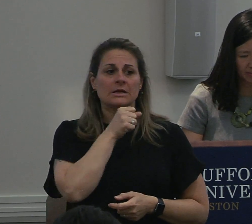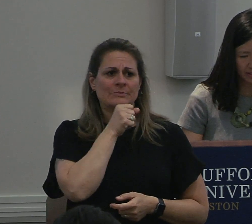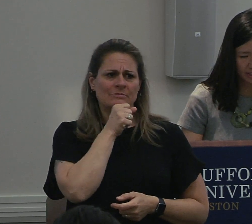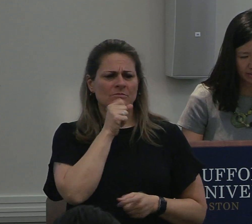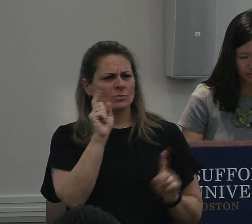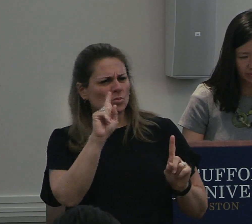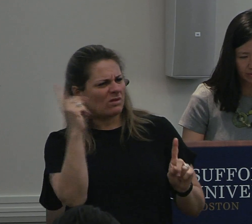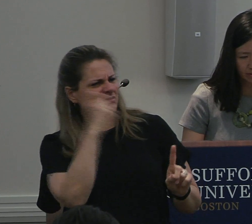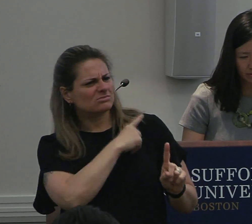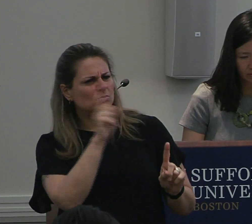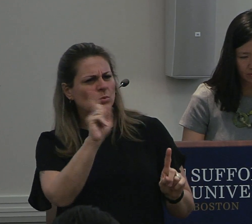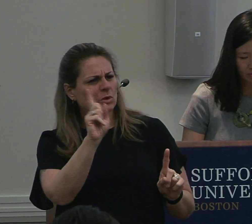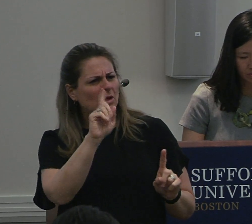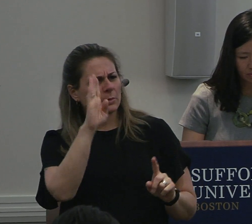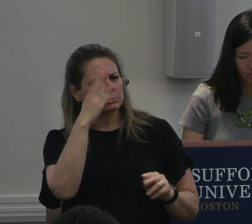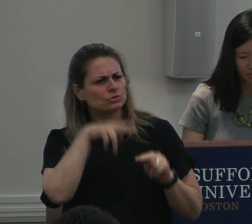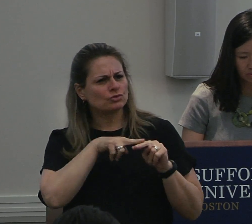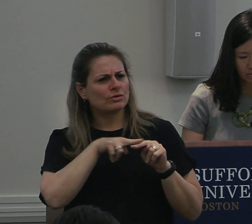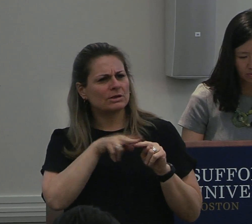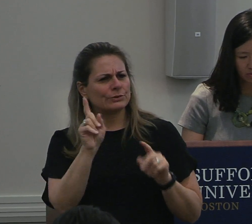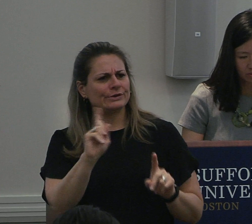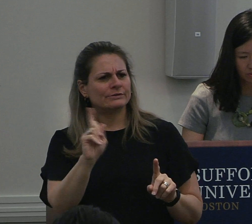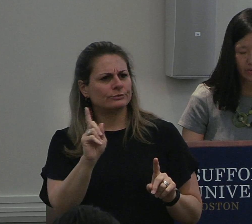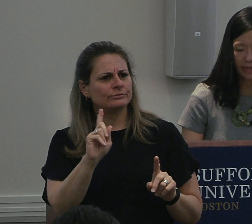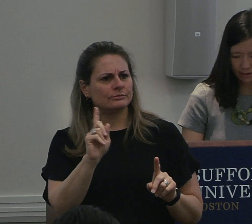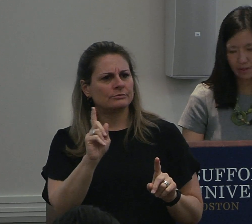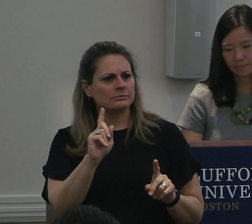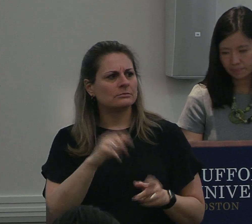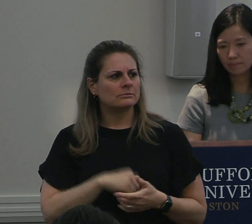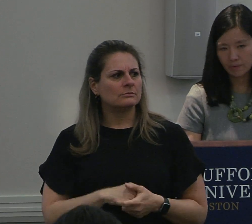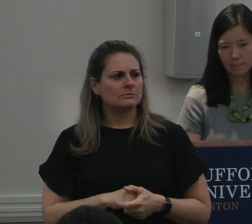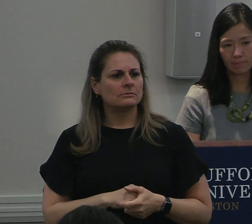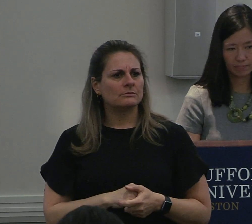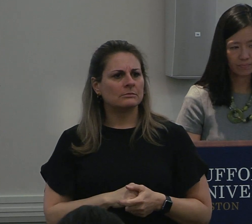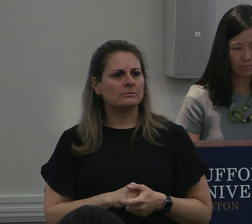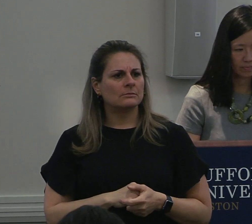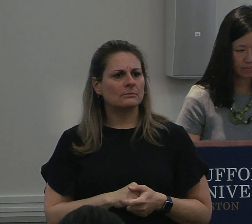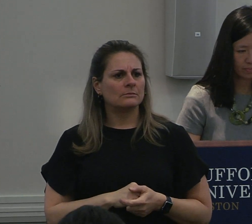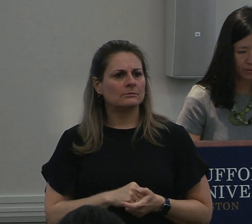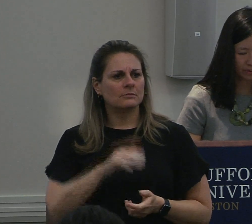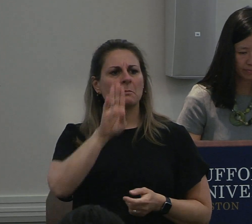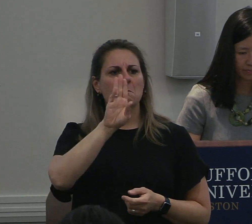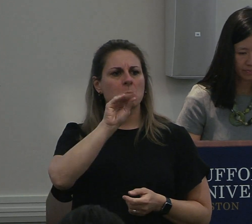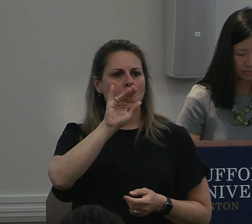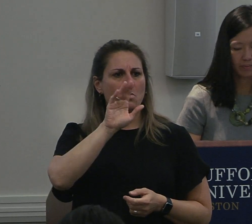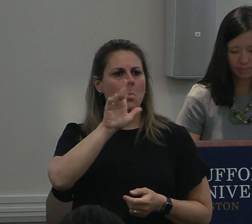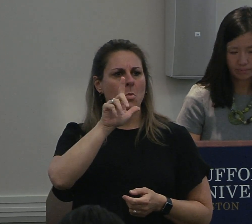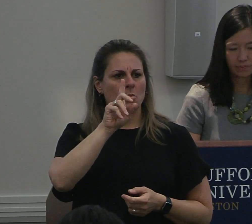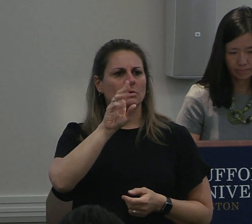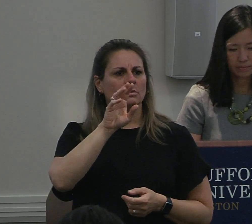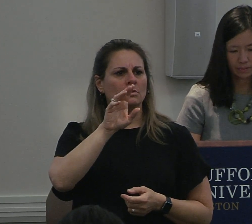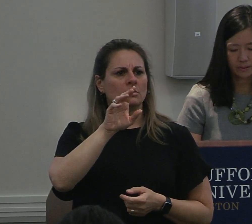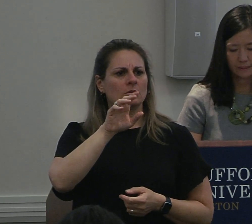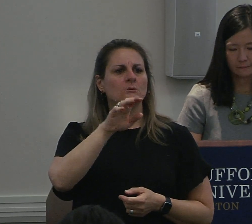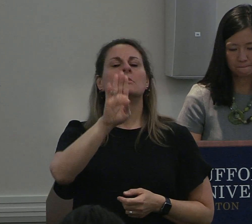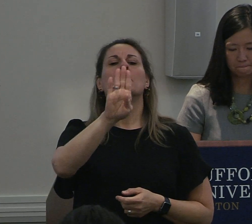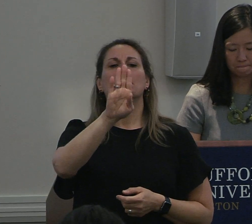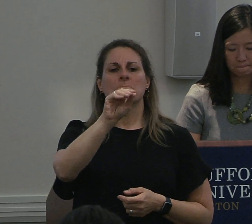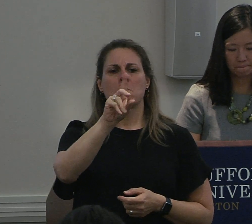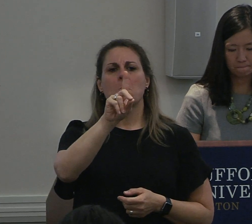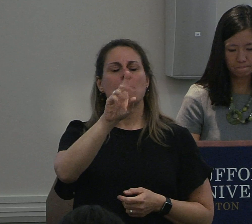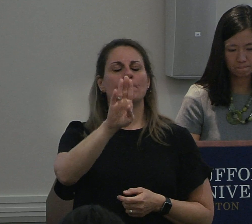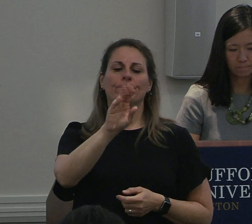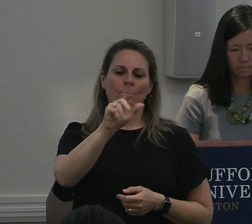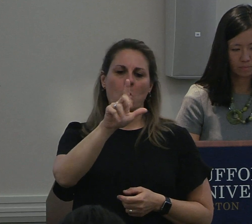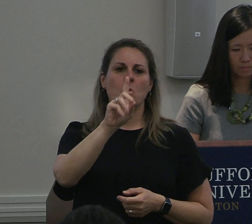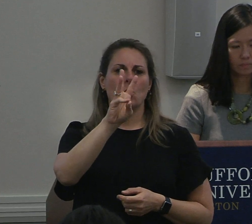Line you're mentioning? It's the Bolton station. Okay, the last station. Bowdoin. And that's really the only two